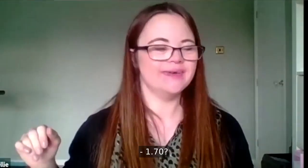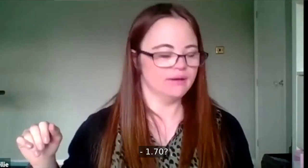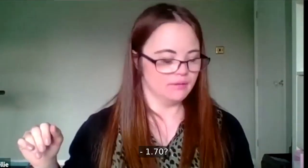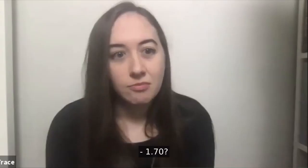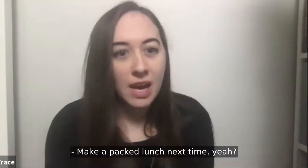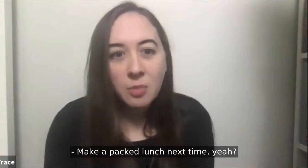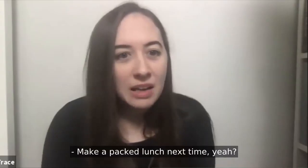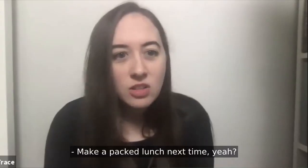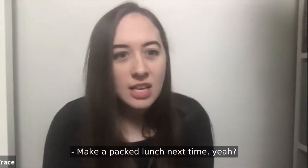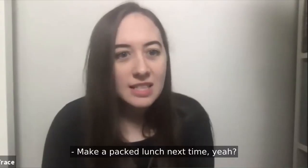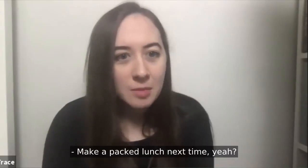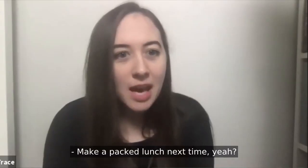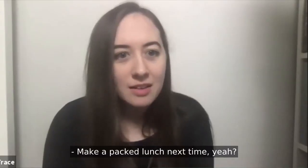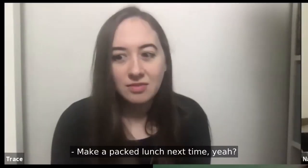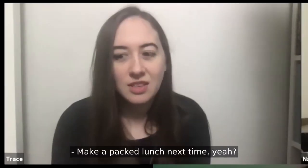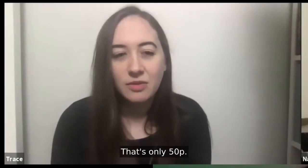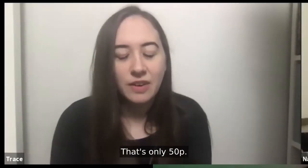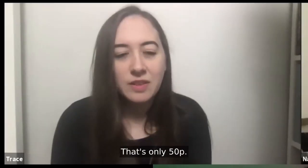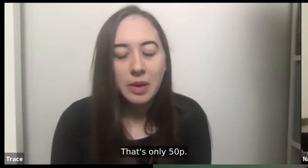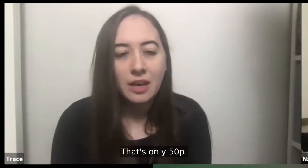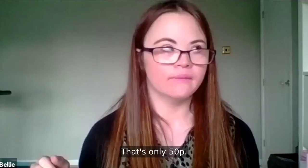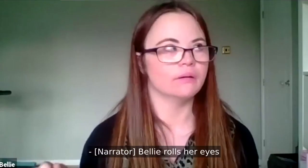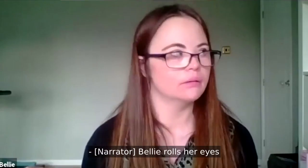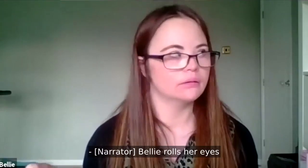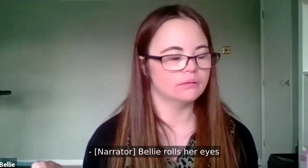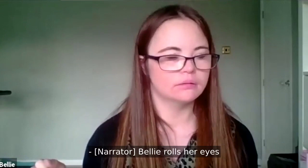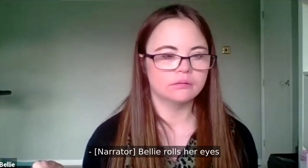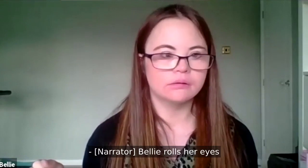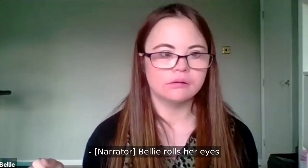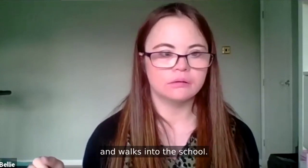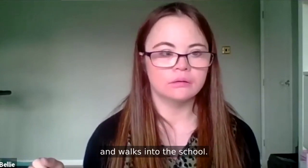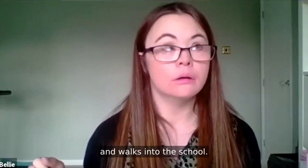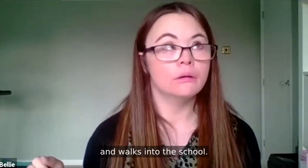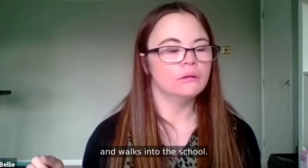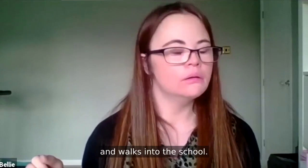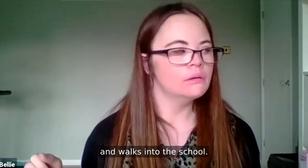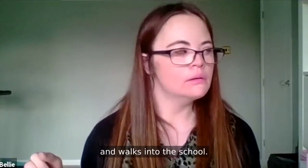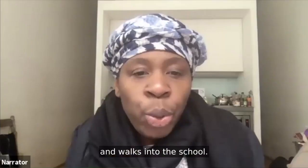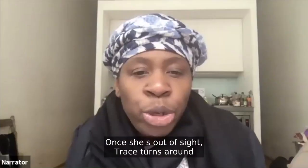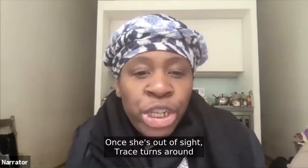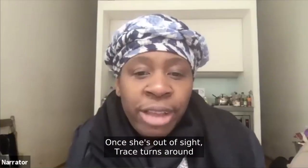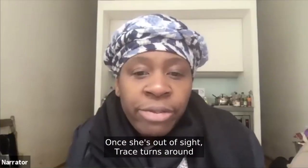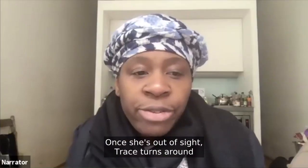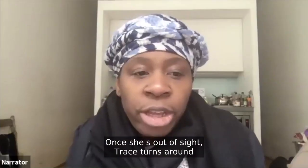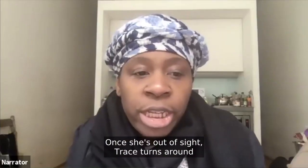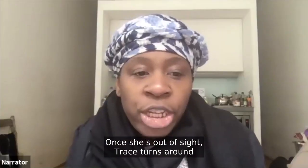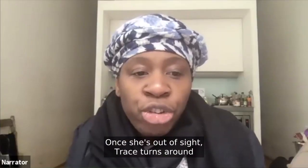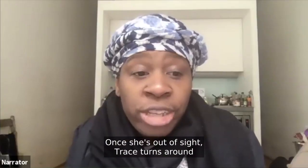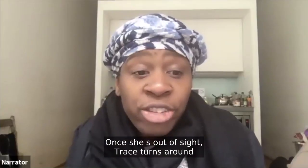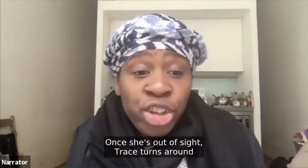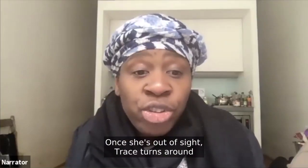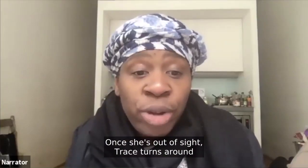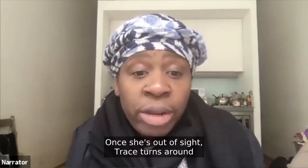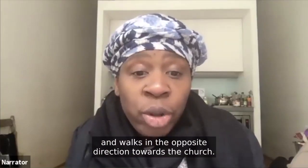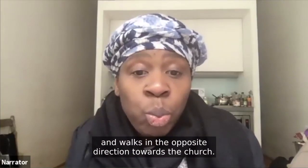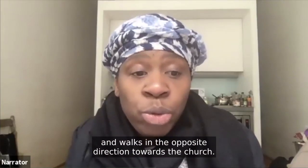£1.70? Make up at lunch next time, yeah? That's only 50p. Belly rolls her eyes and walks into the school. Once she's out of sight, Trace